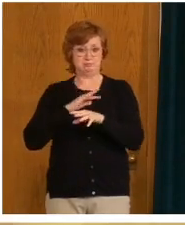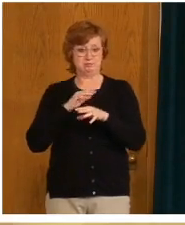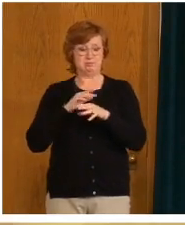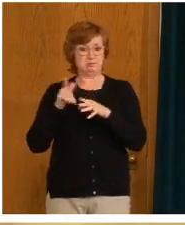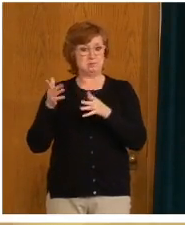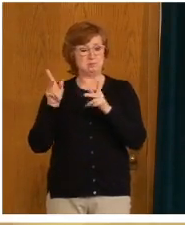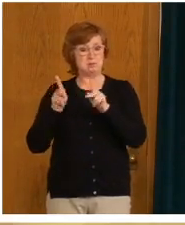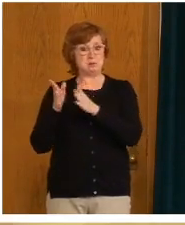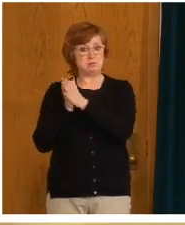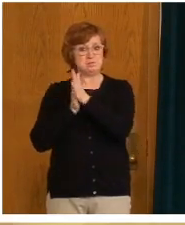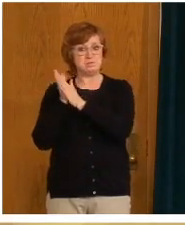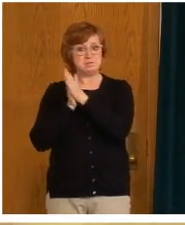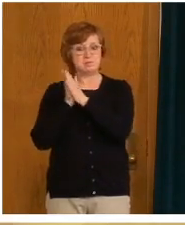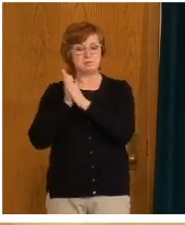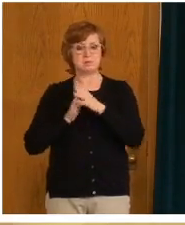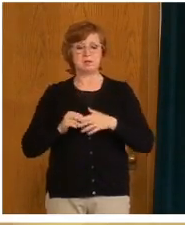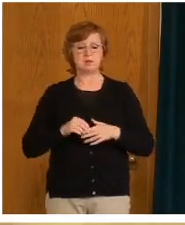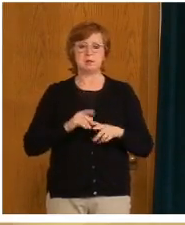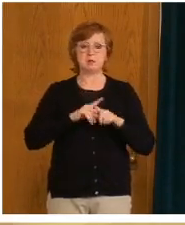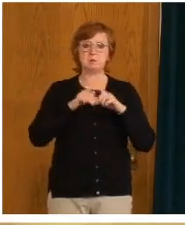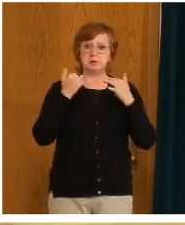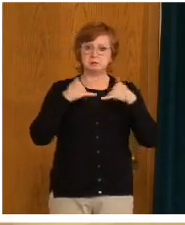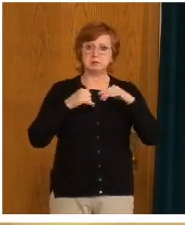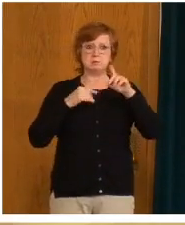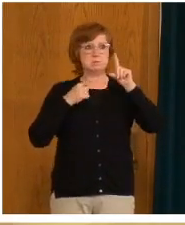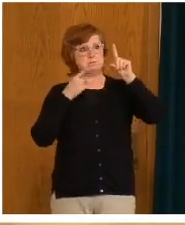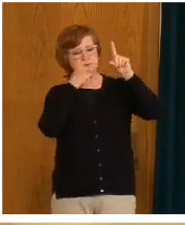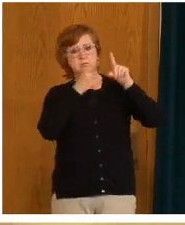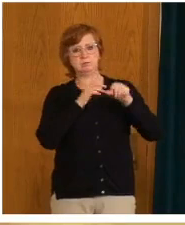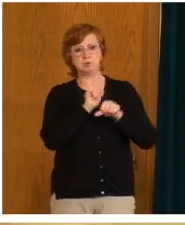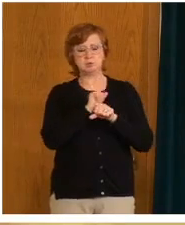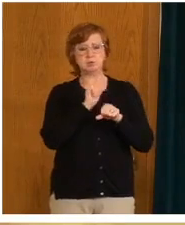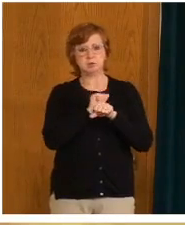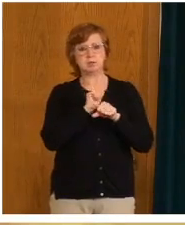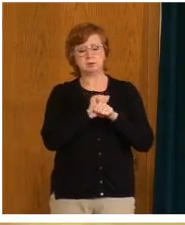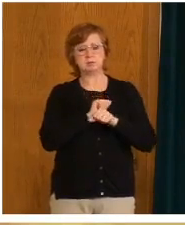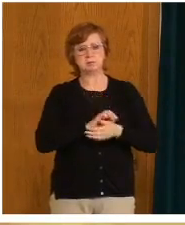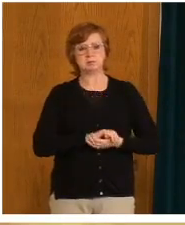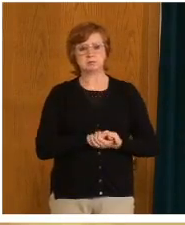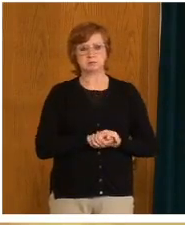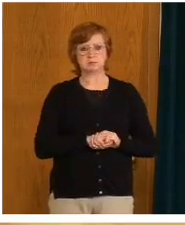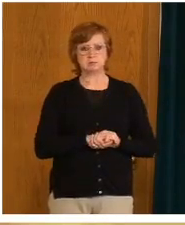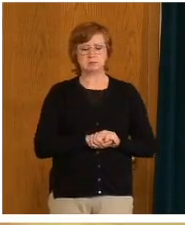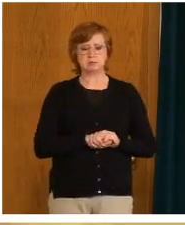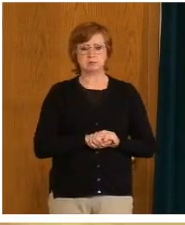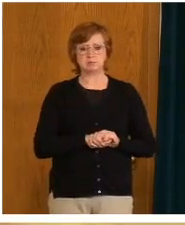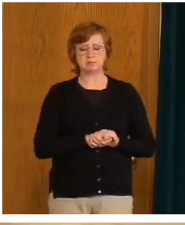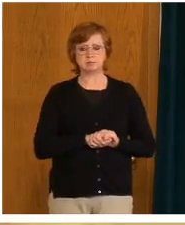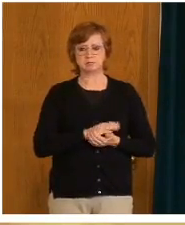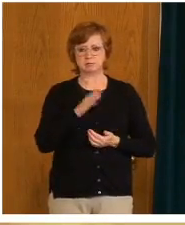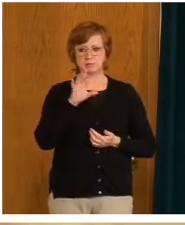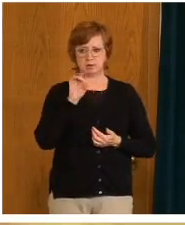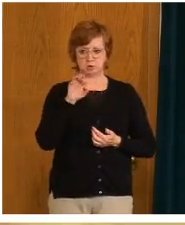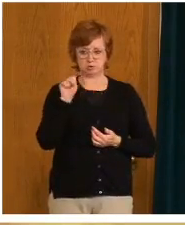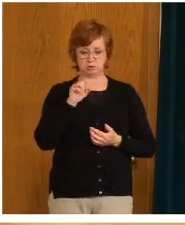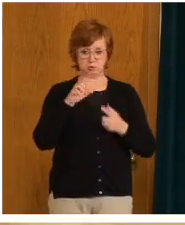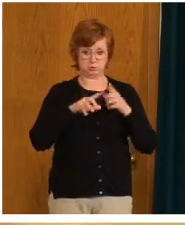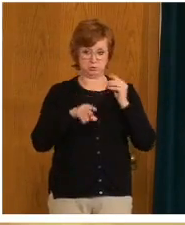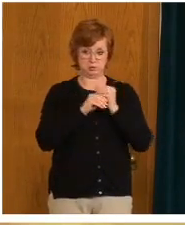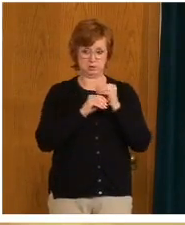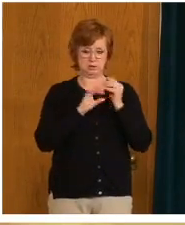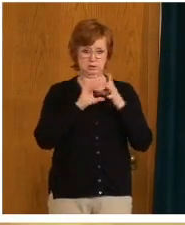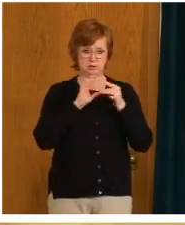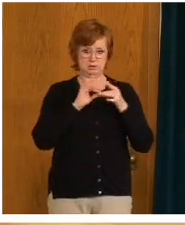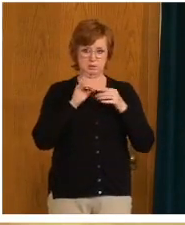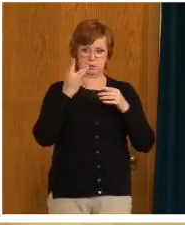most certainly we're on a good path and a good trajectory. Dr. Shahab, do you want to speak a little bit as to why we pulled youth